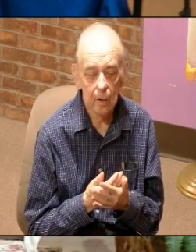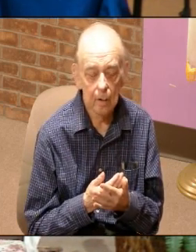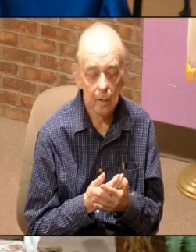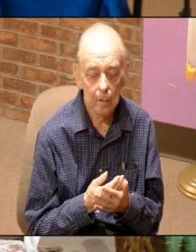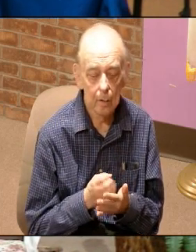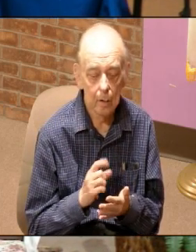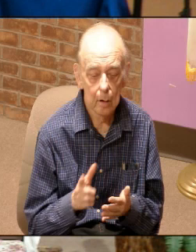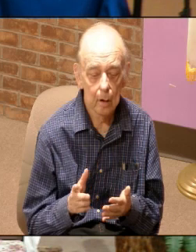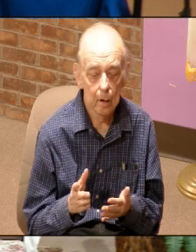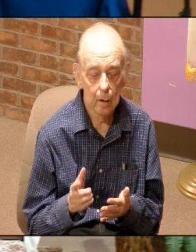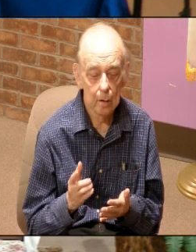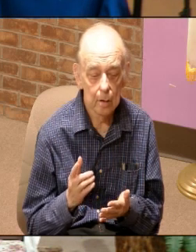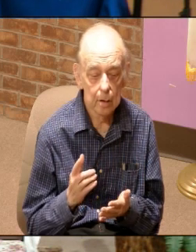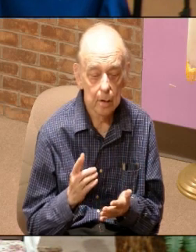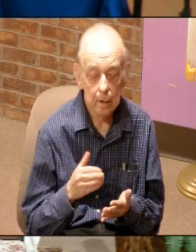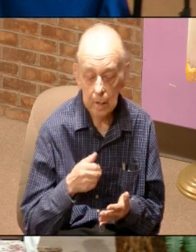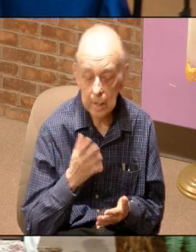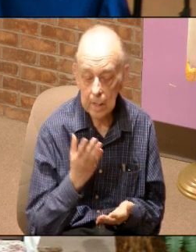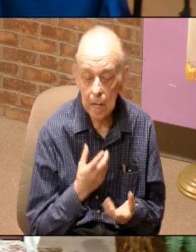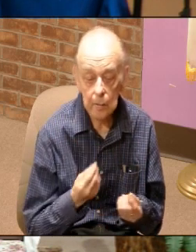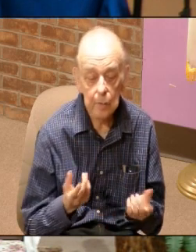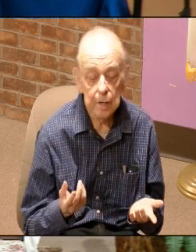Well what did God do?